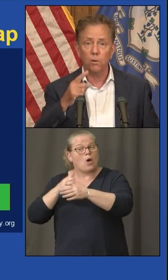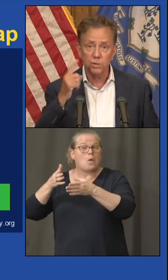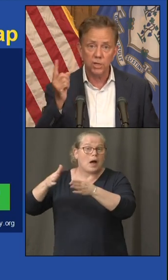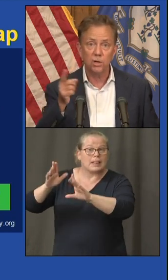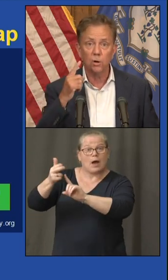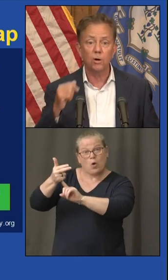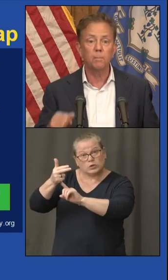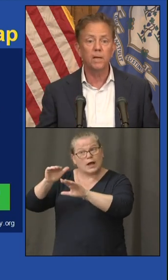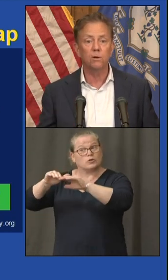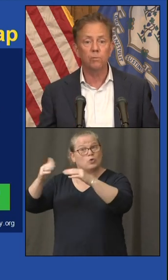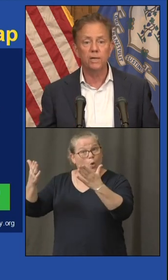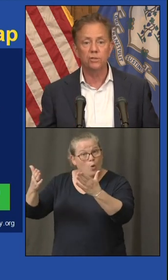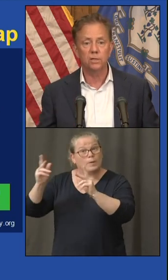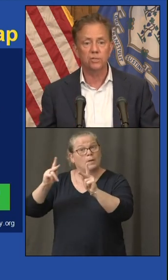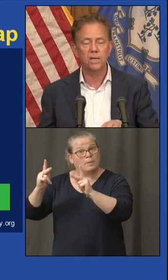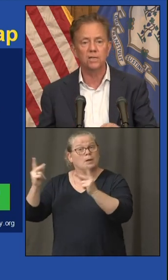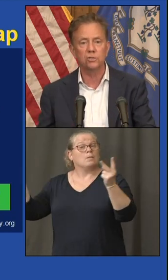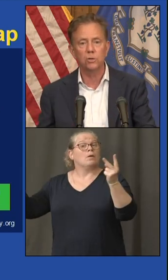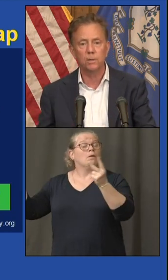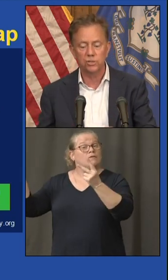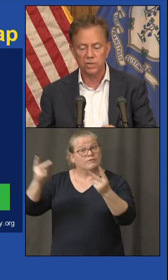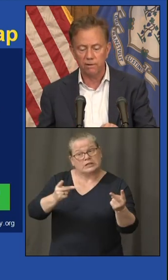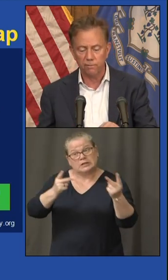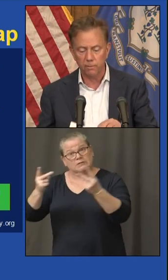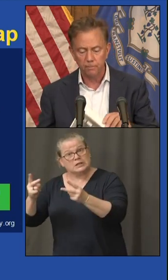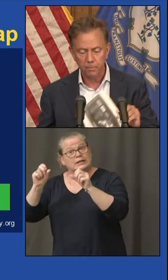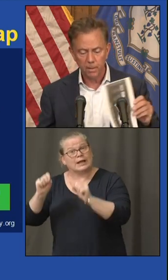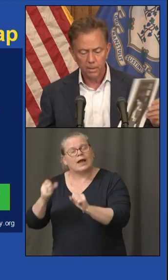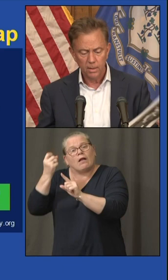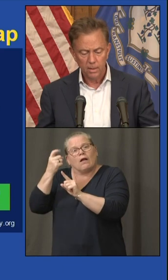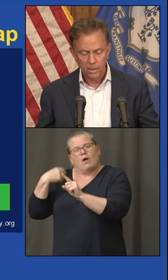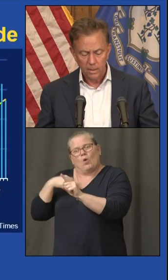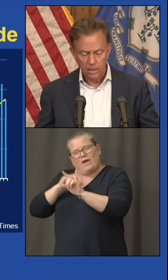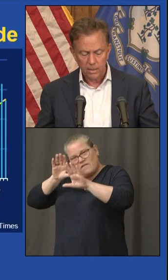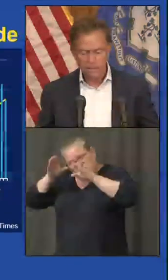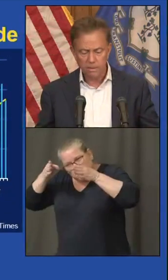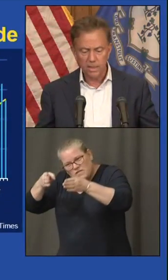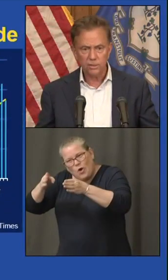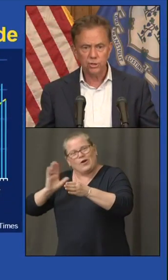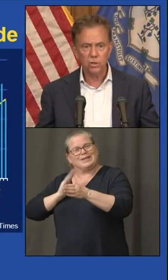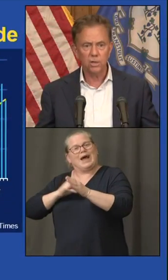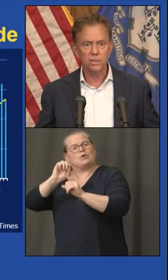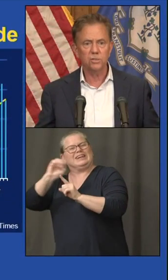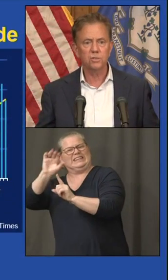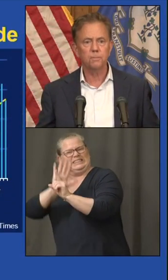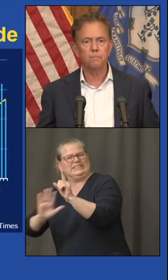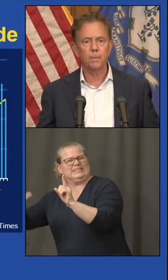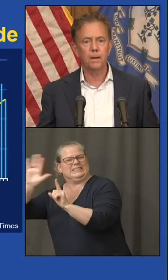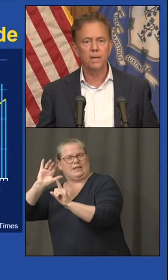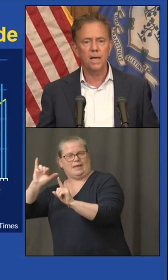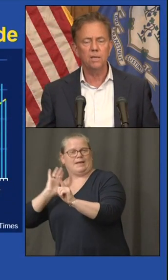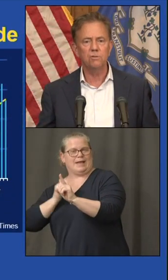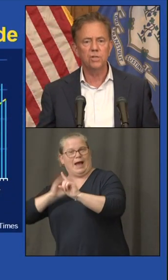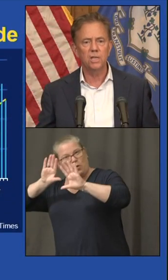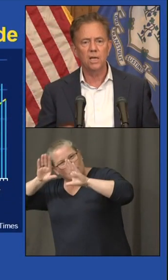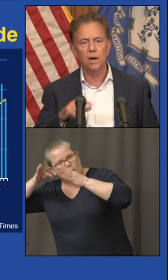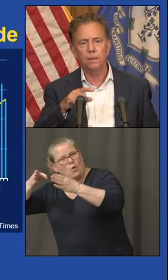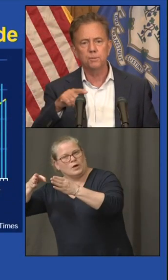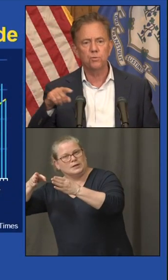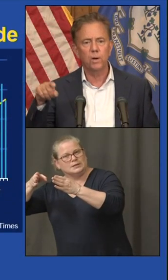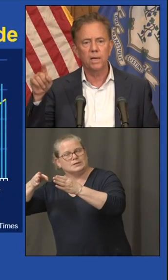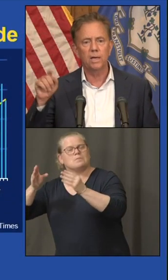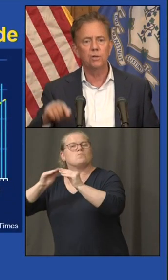we're focusing on our immediate region because that is so much safer. The next chart is, again, you see